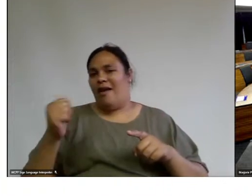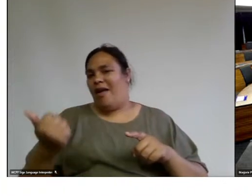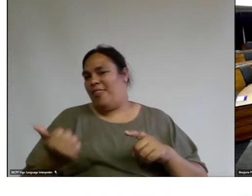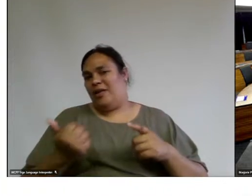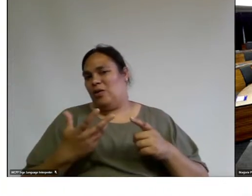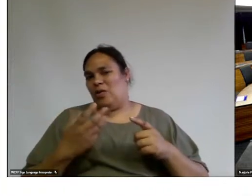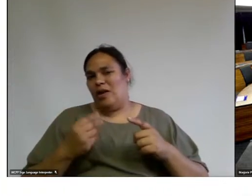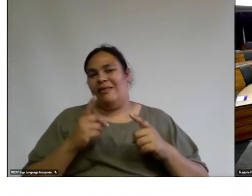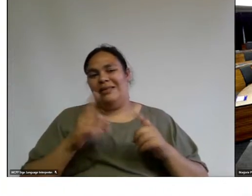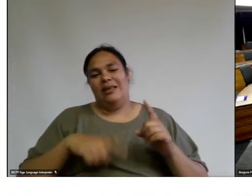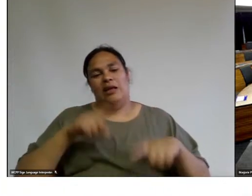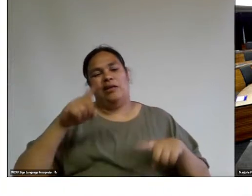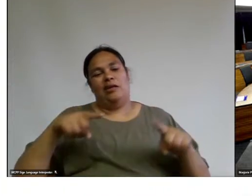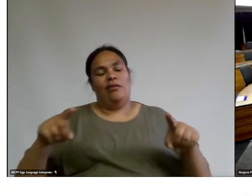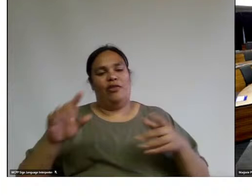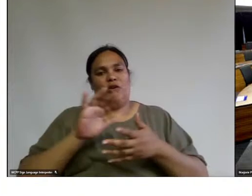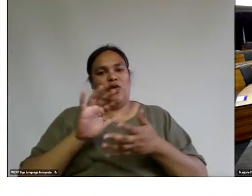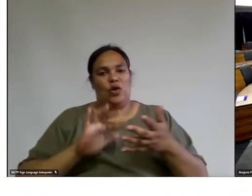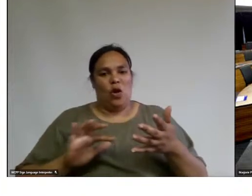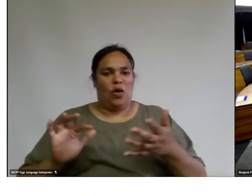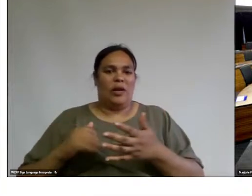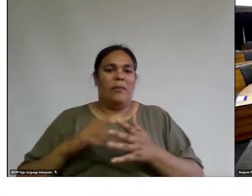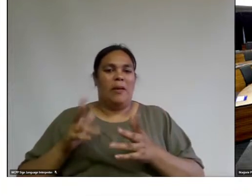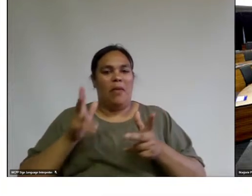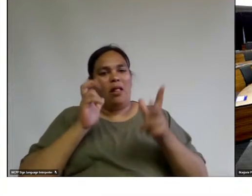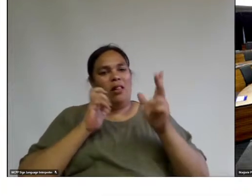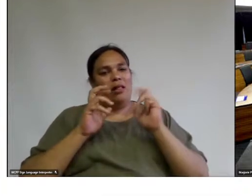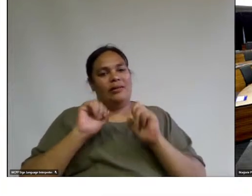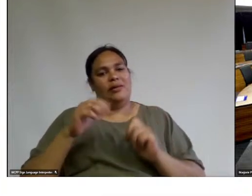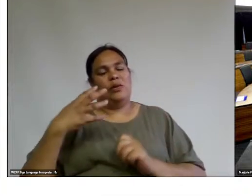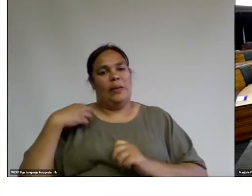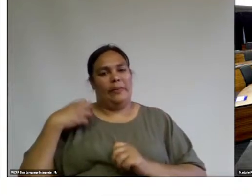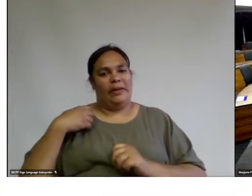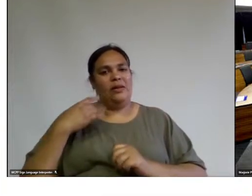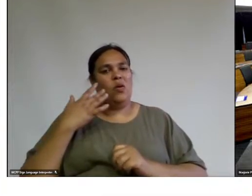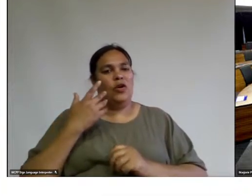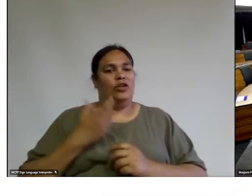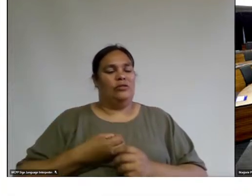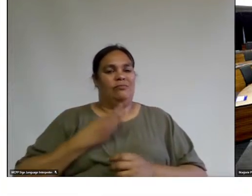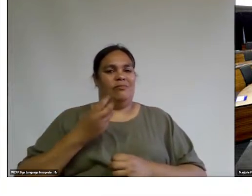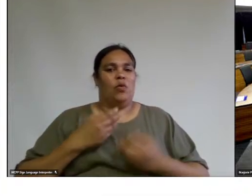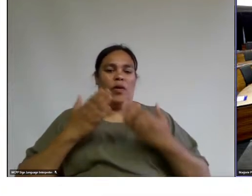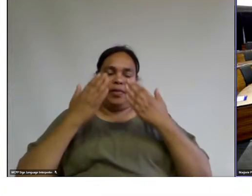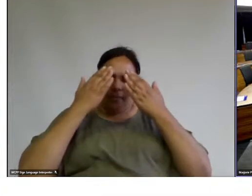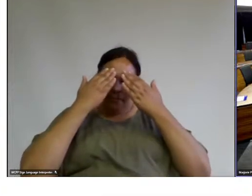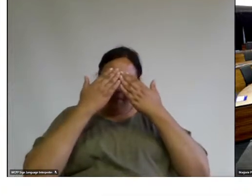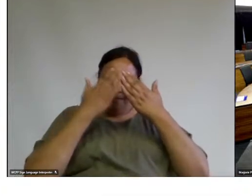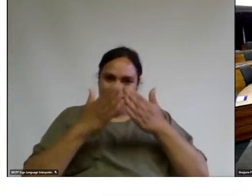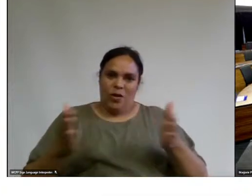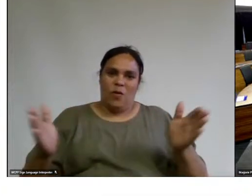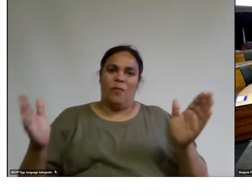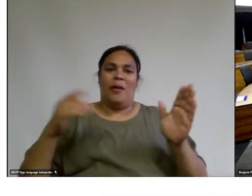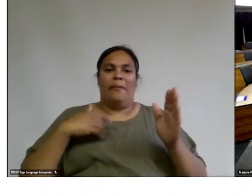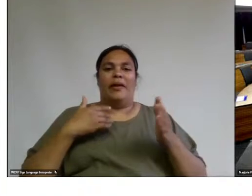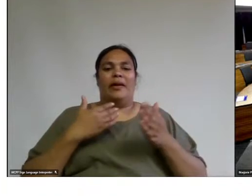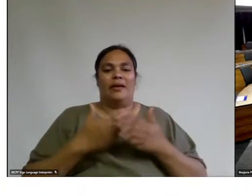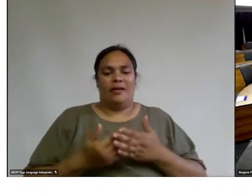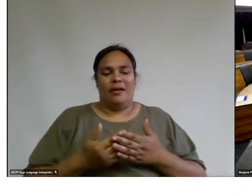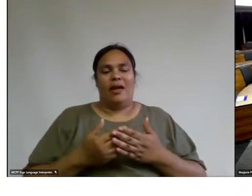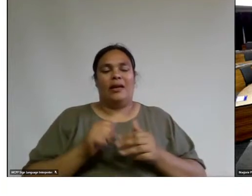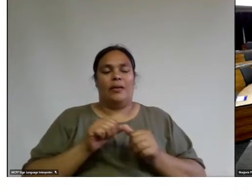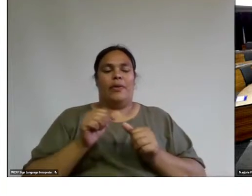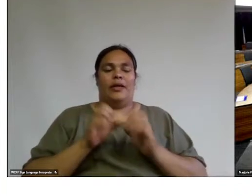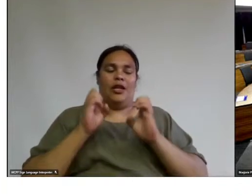it's those different scenarios. And I'm just listening to the minister as she speak with an open mind so that I can be